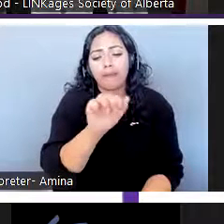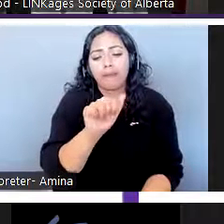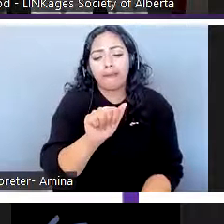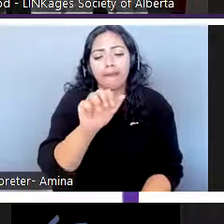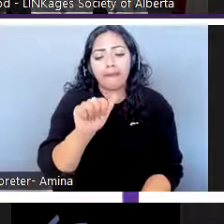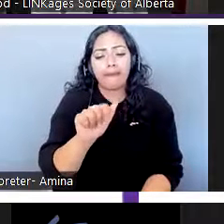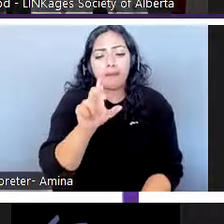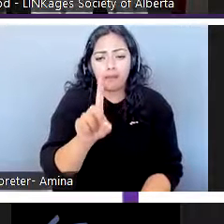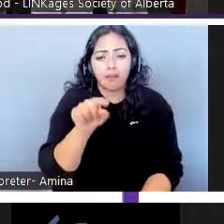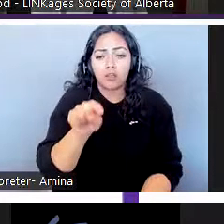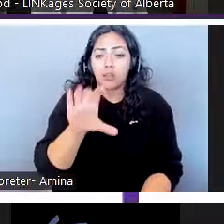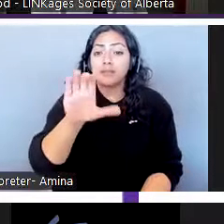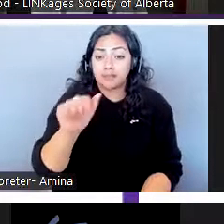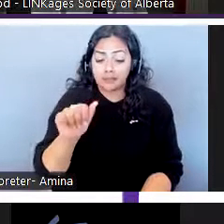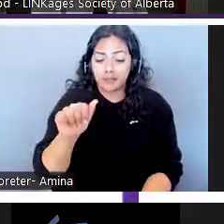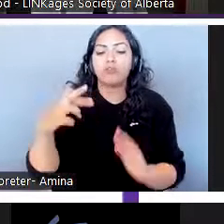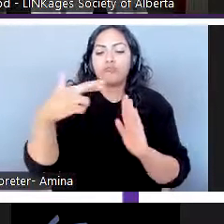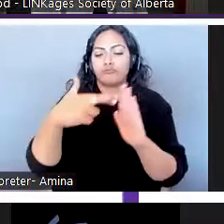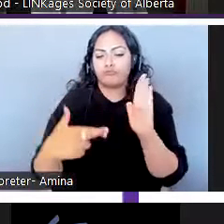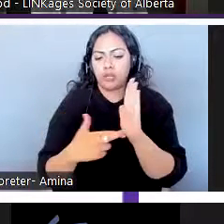We hope that you'll join us. And